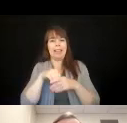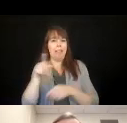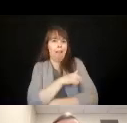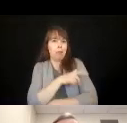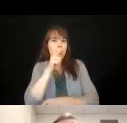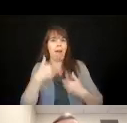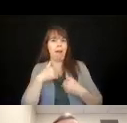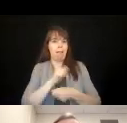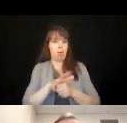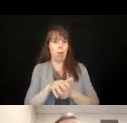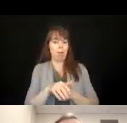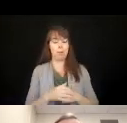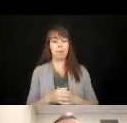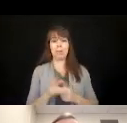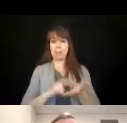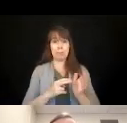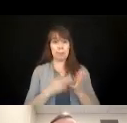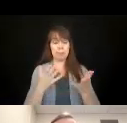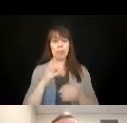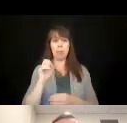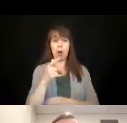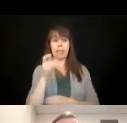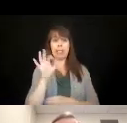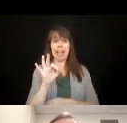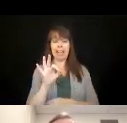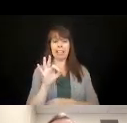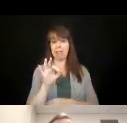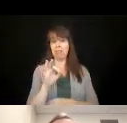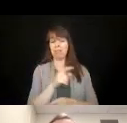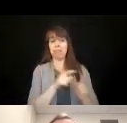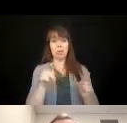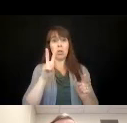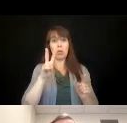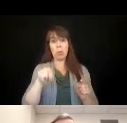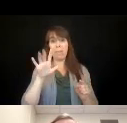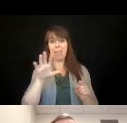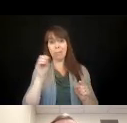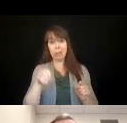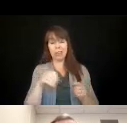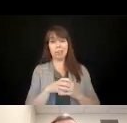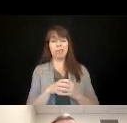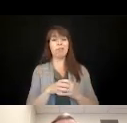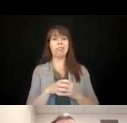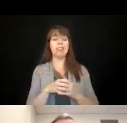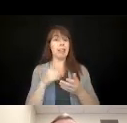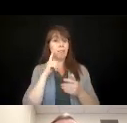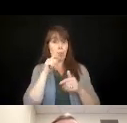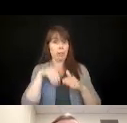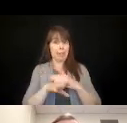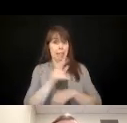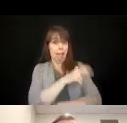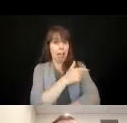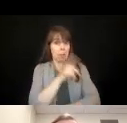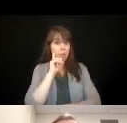the main message is that since March 9th, 2021, only 2.5%, or 12 out of 473 patients hospitalized for COVID were